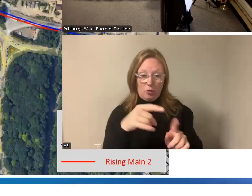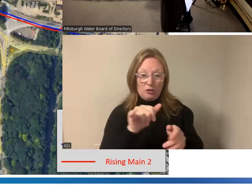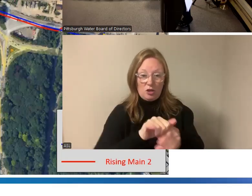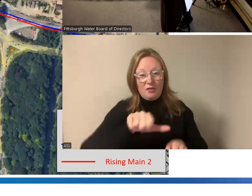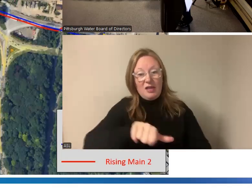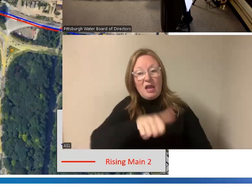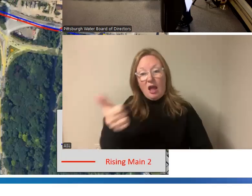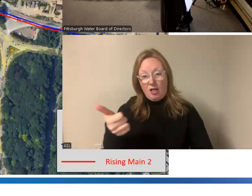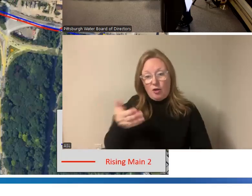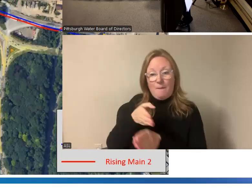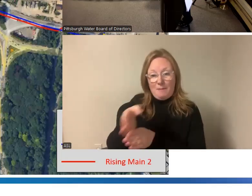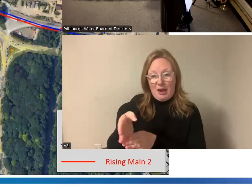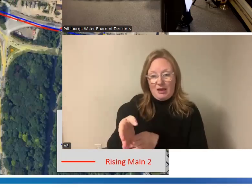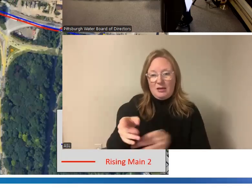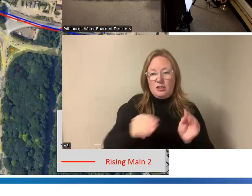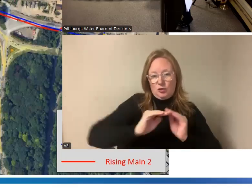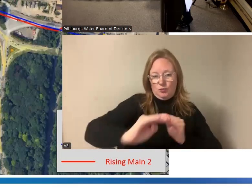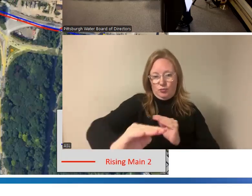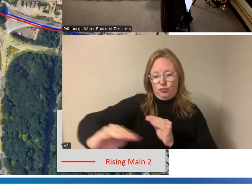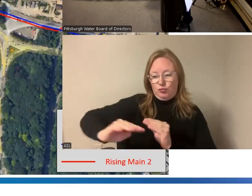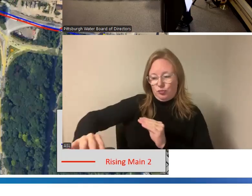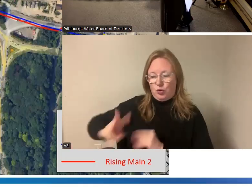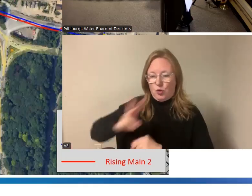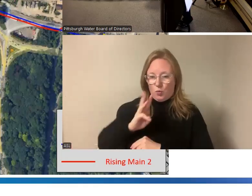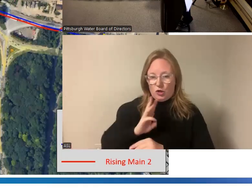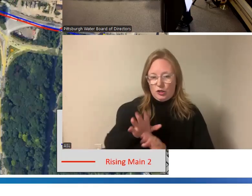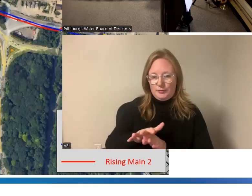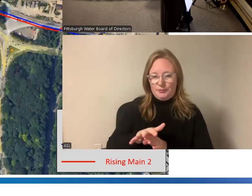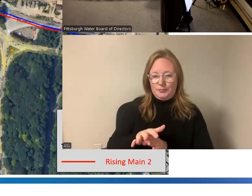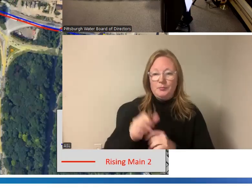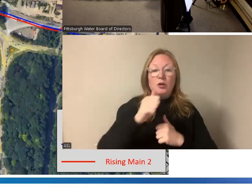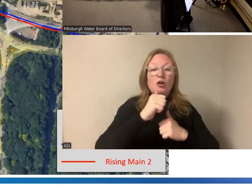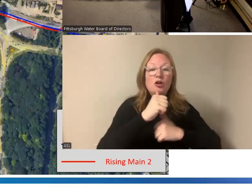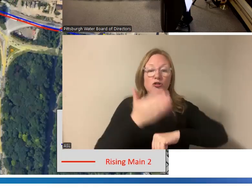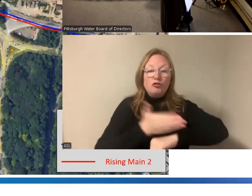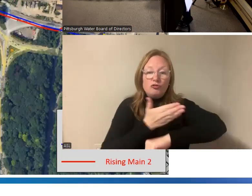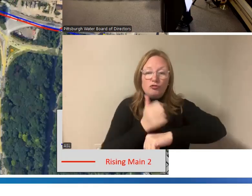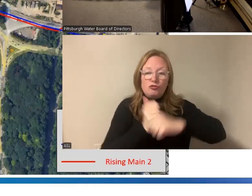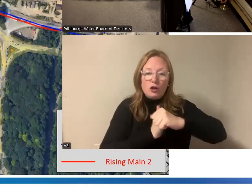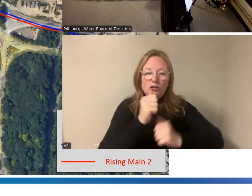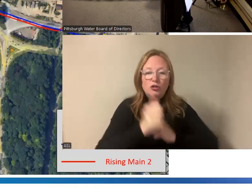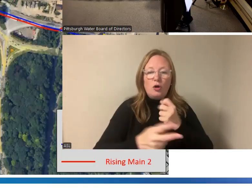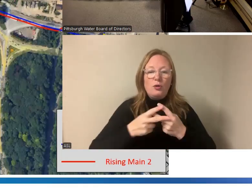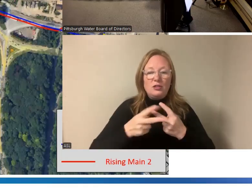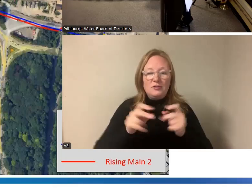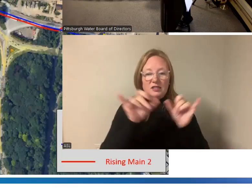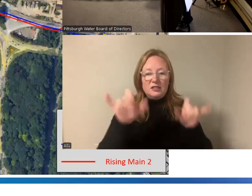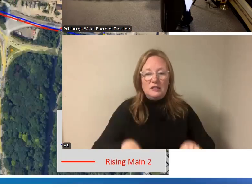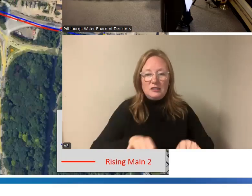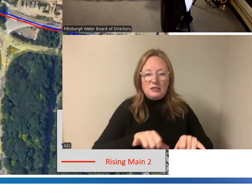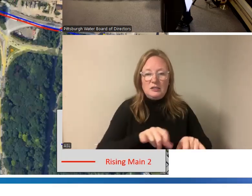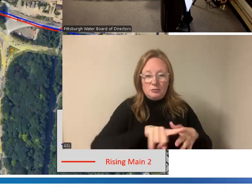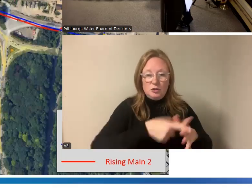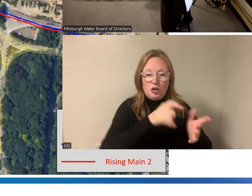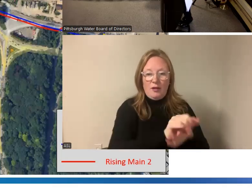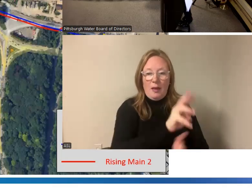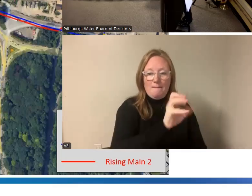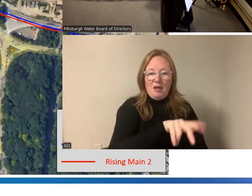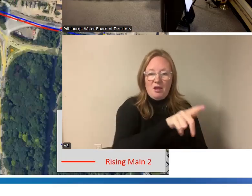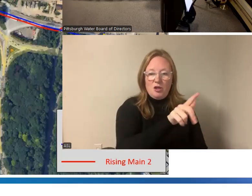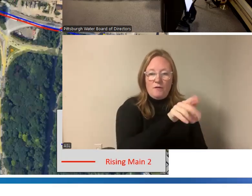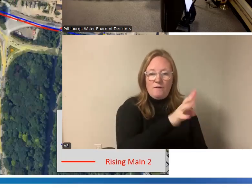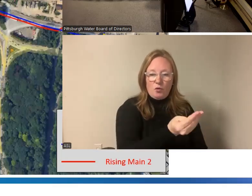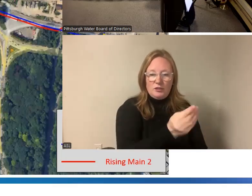they were dewatered. Structural preservation systems mobilized May 14th, 2025, and CFRP rehabilitation